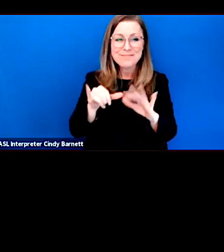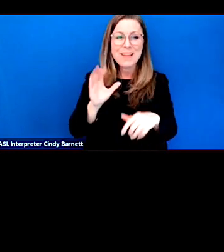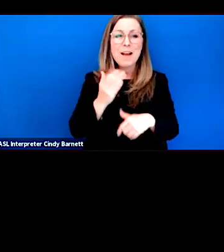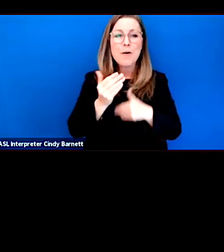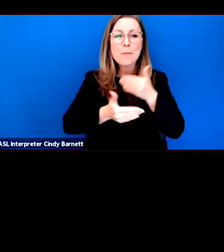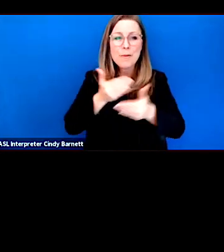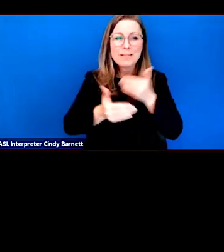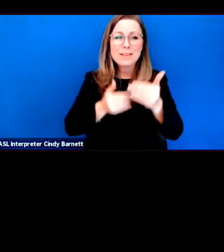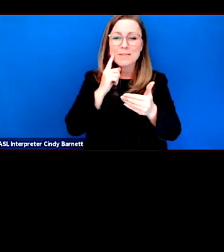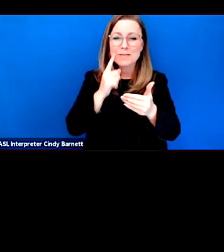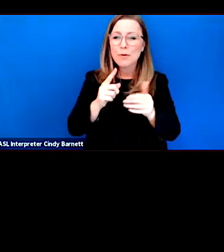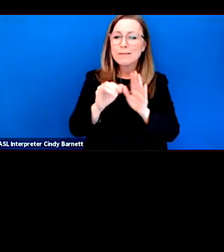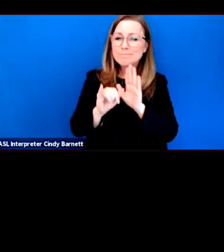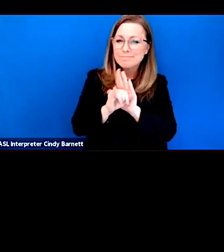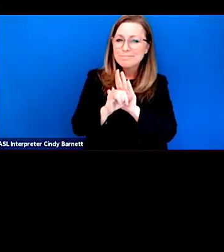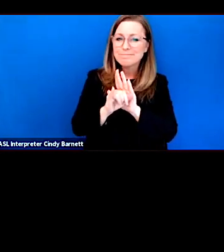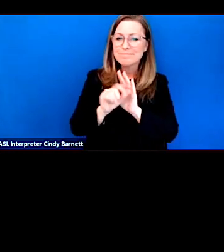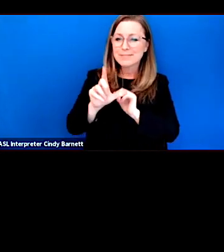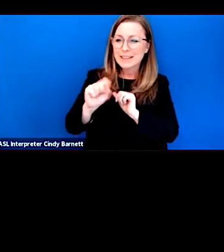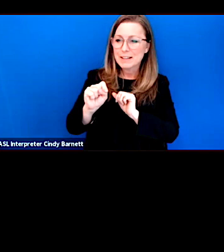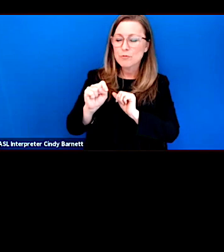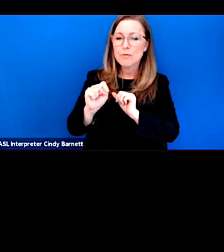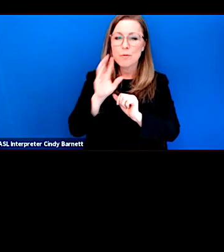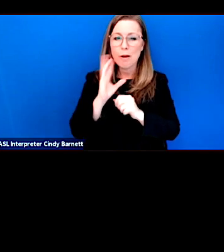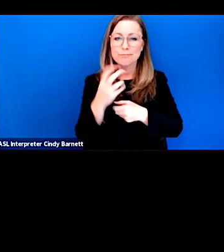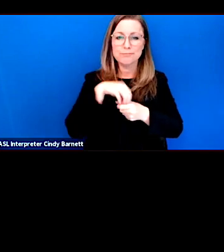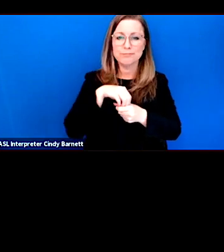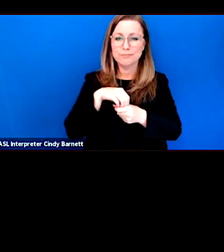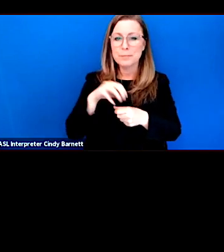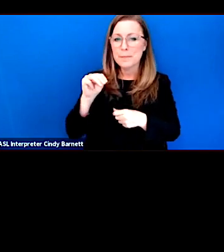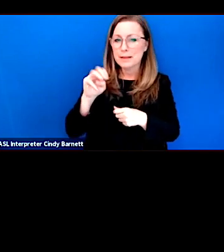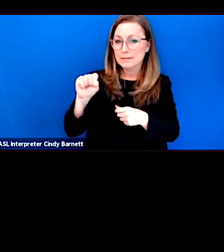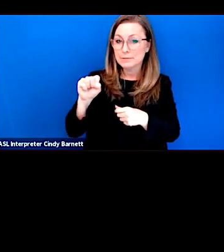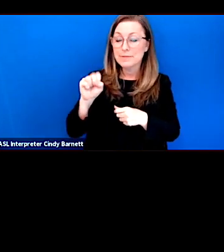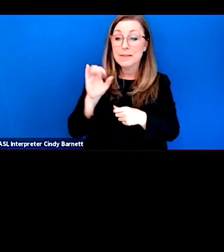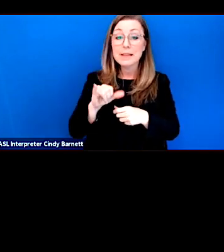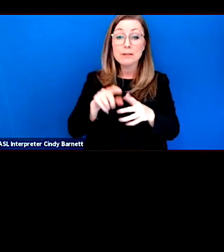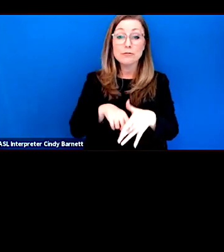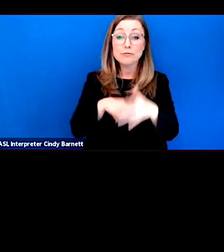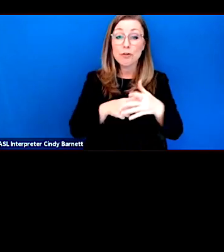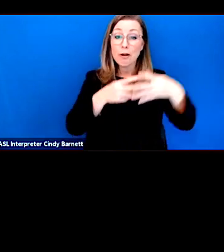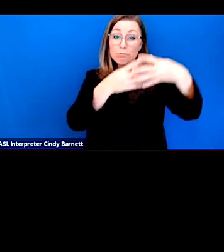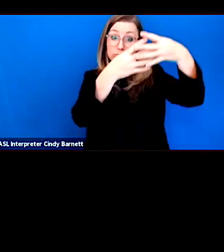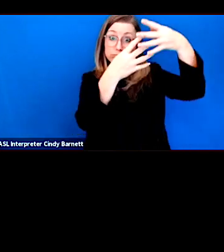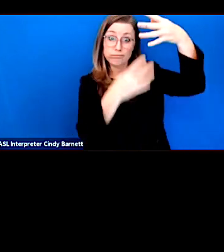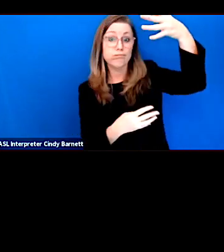literature for our metasynthesis. It takes pieces from the start set and uses them to look for more